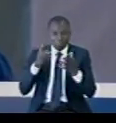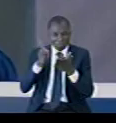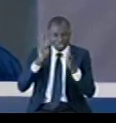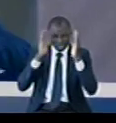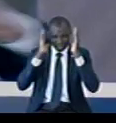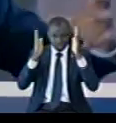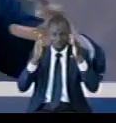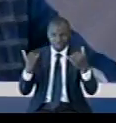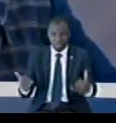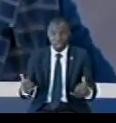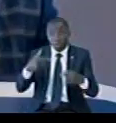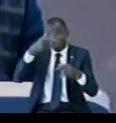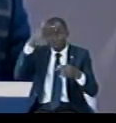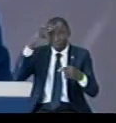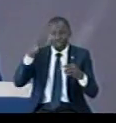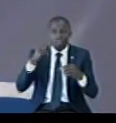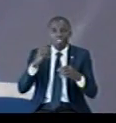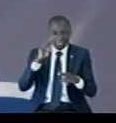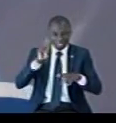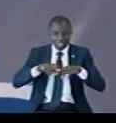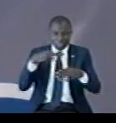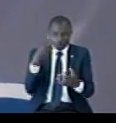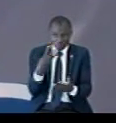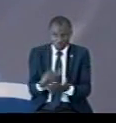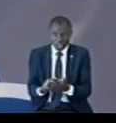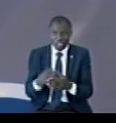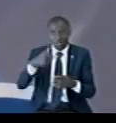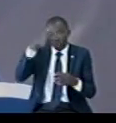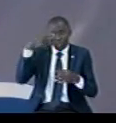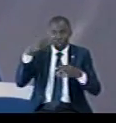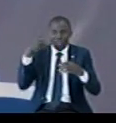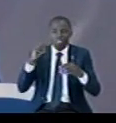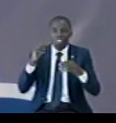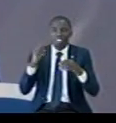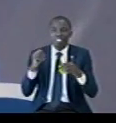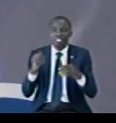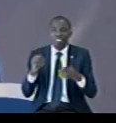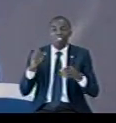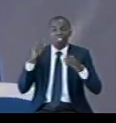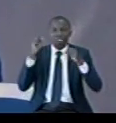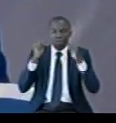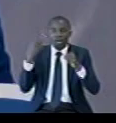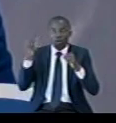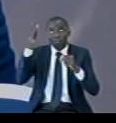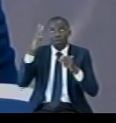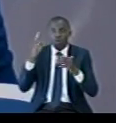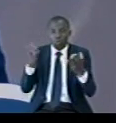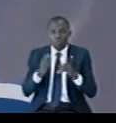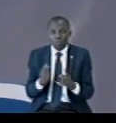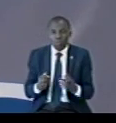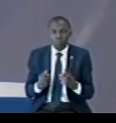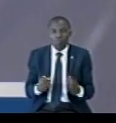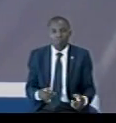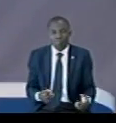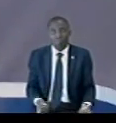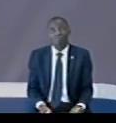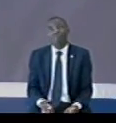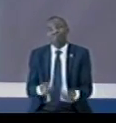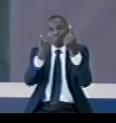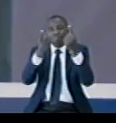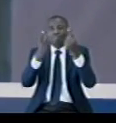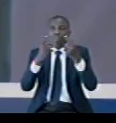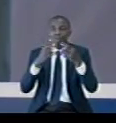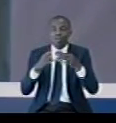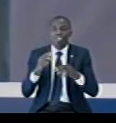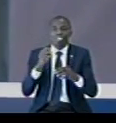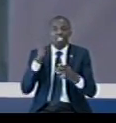now. Fasten your seatbelt because power is about to take off. Say amen.